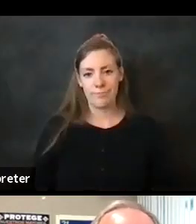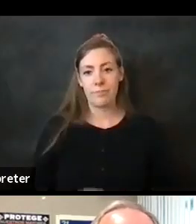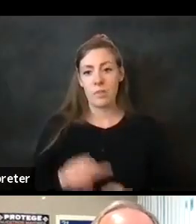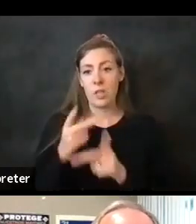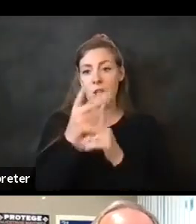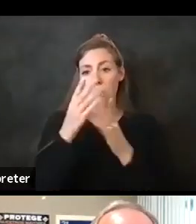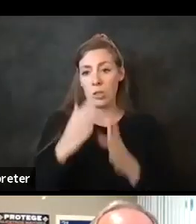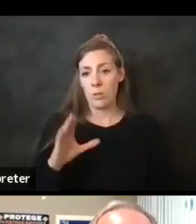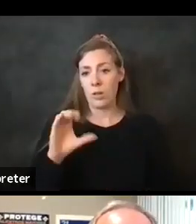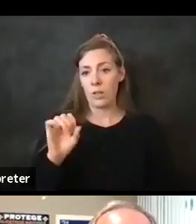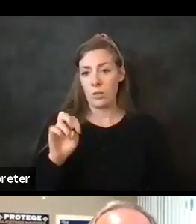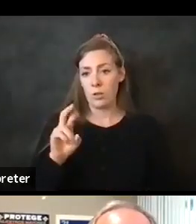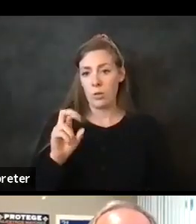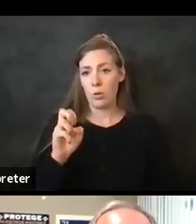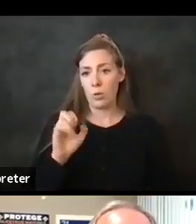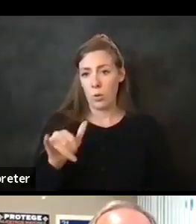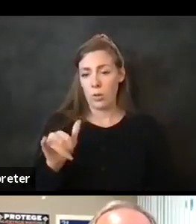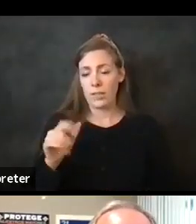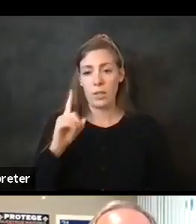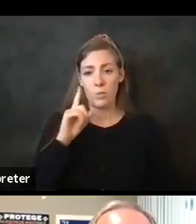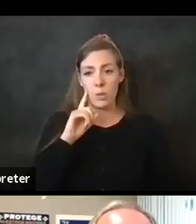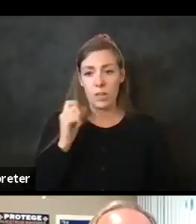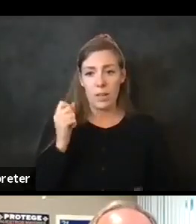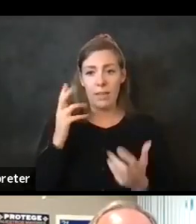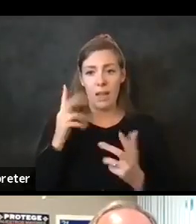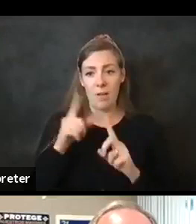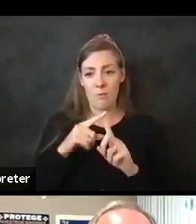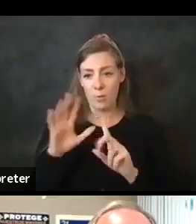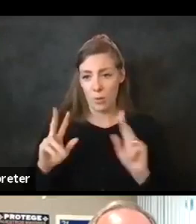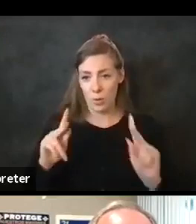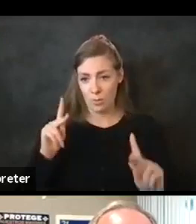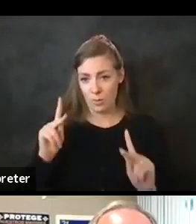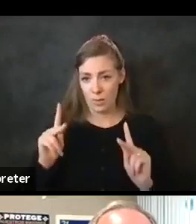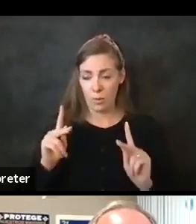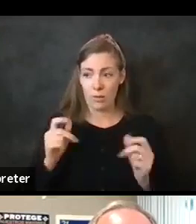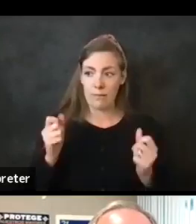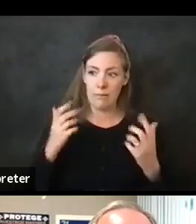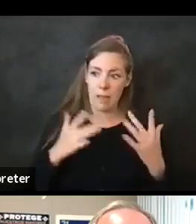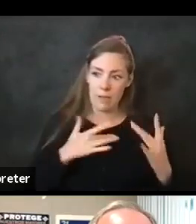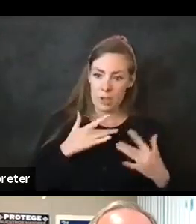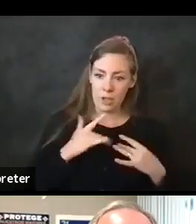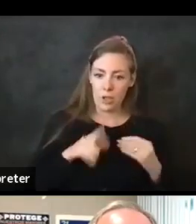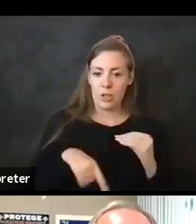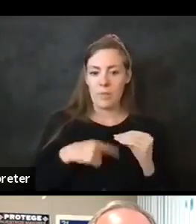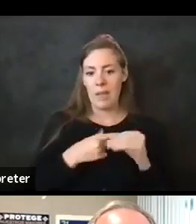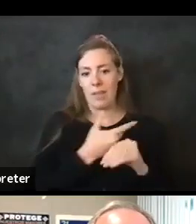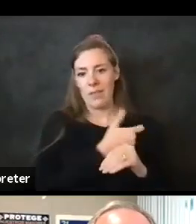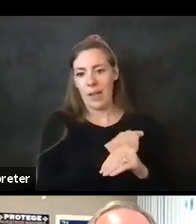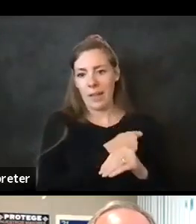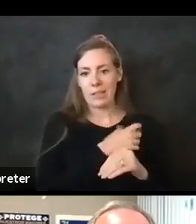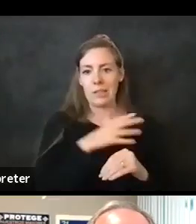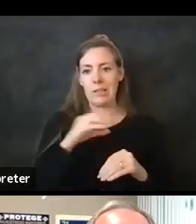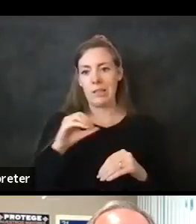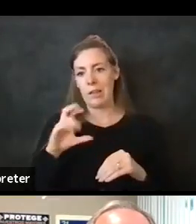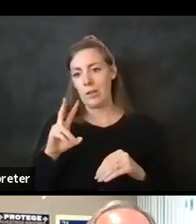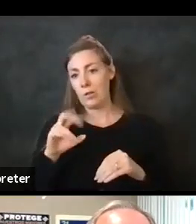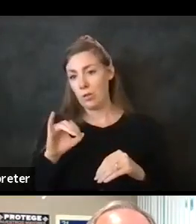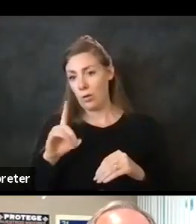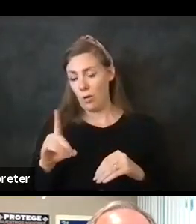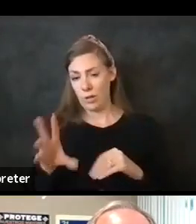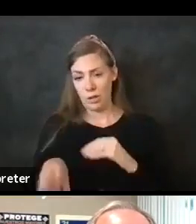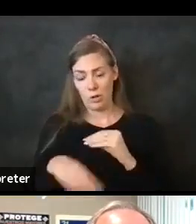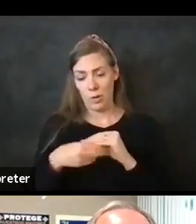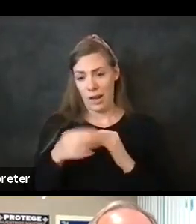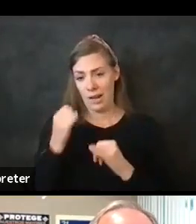Corsi, I know you've been hearing a lot from your constituents, no doubt. There's a lot of concern about COVID and vaccinations. Do you have some final thoughts you'd like to